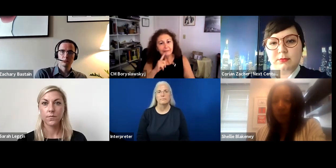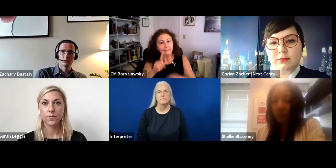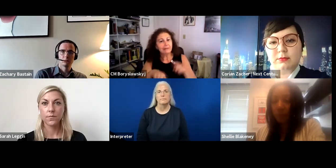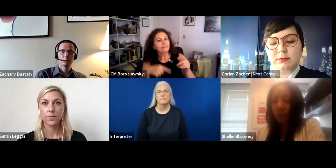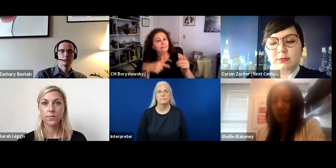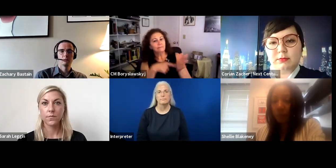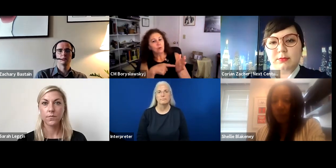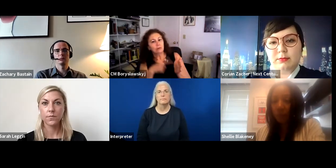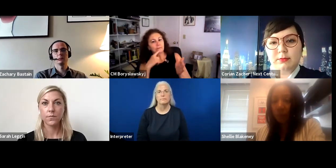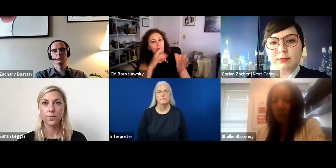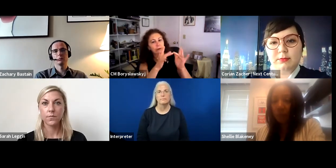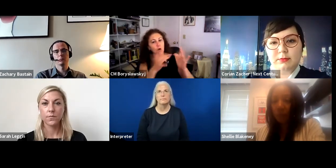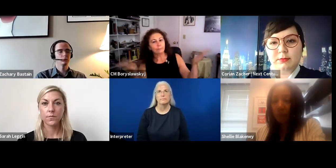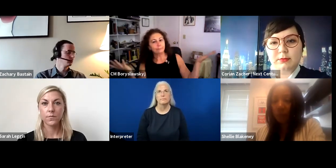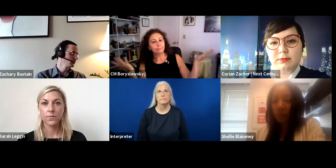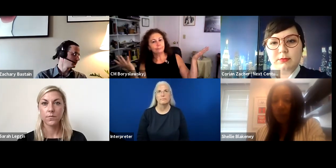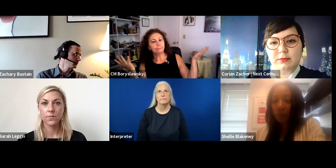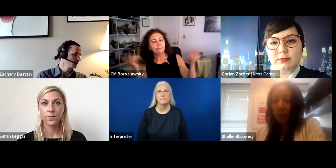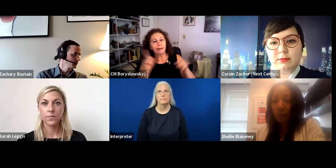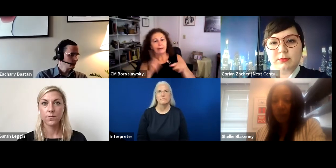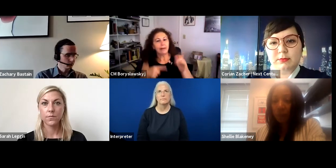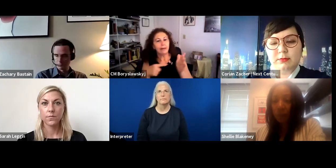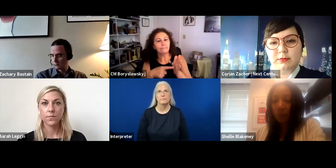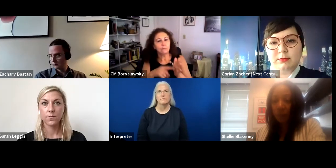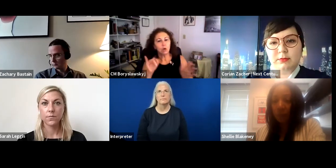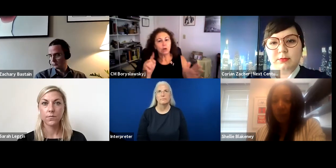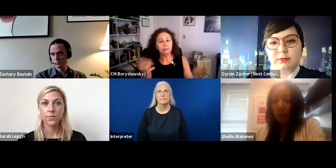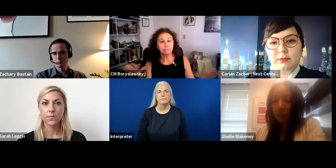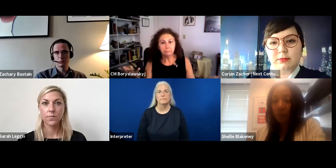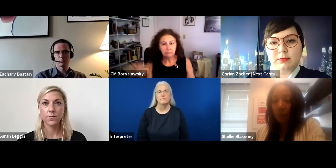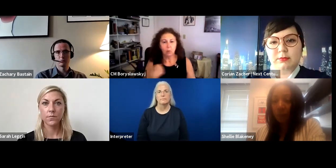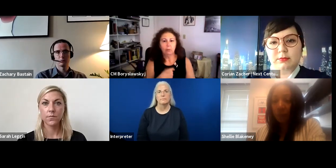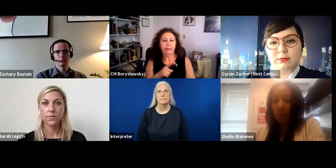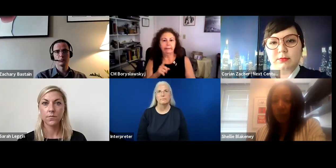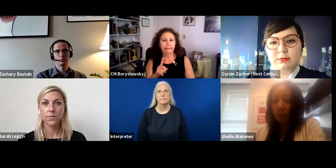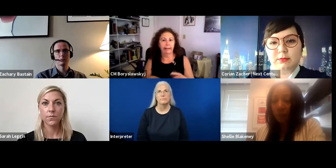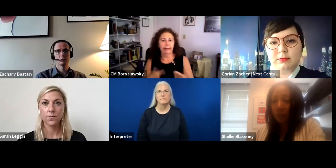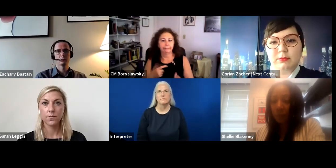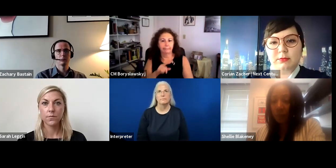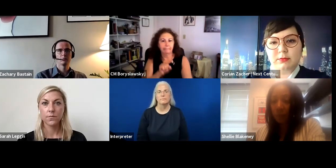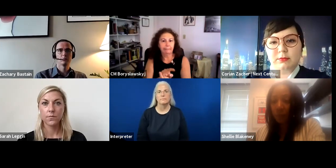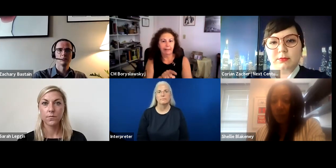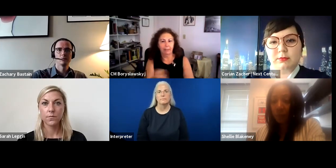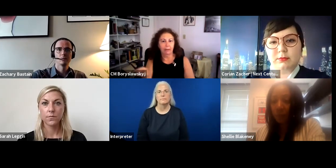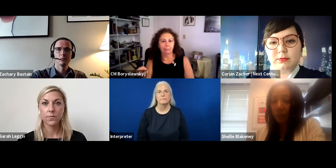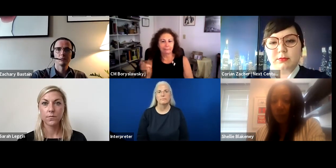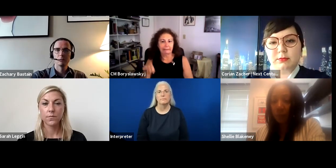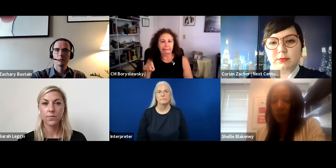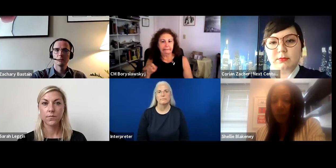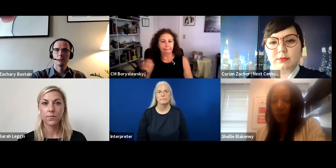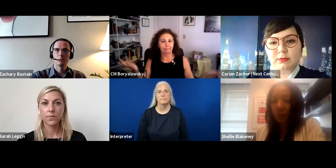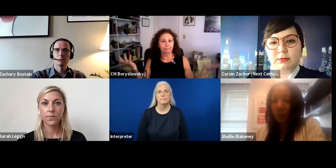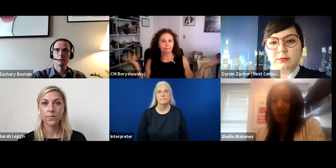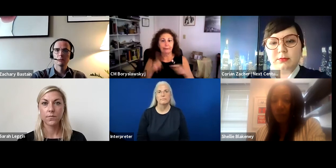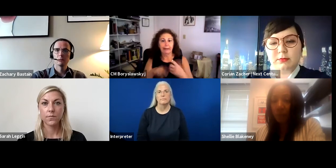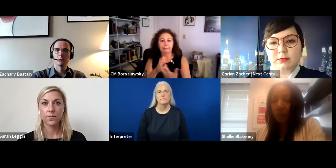especially like video phones, for example, but many deaf people cannot afford what comes with it, so